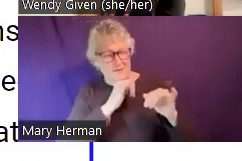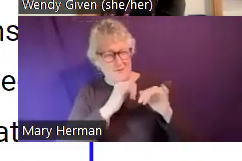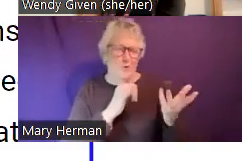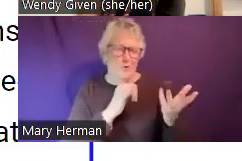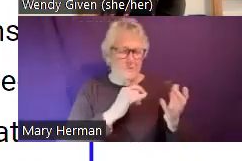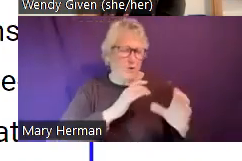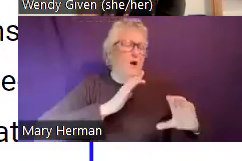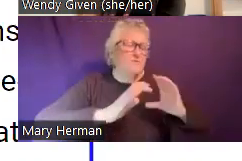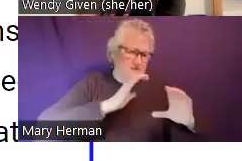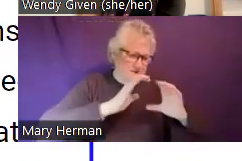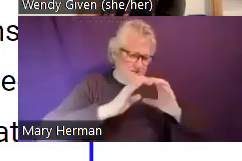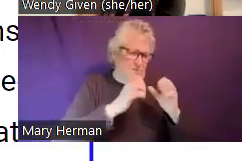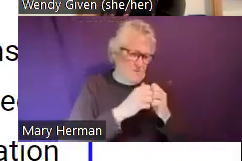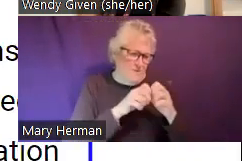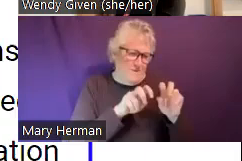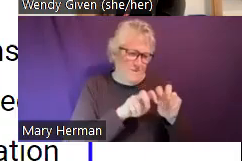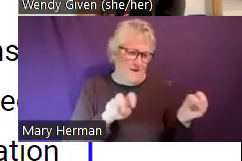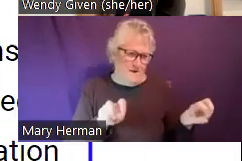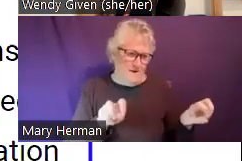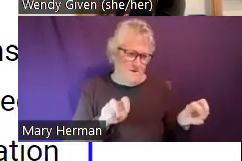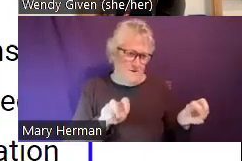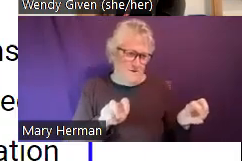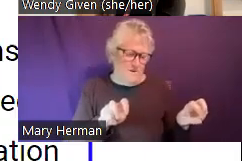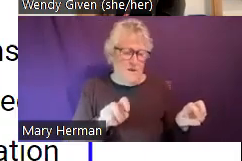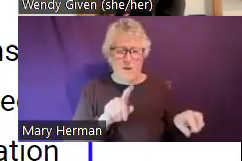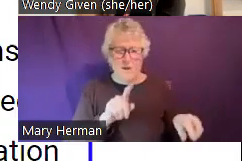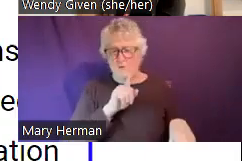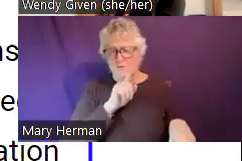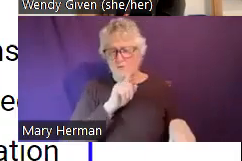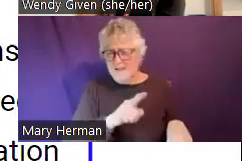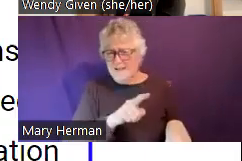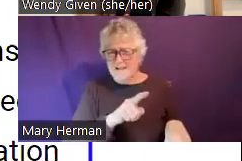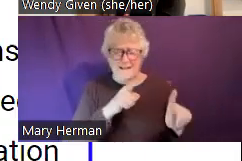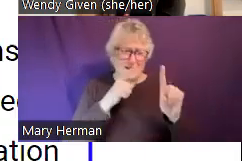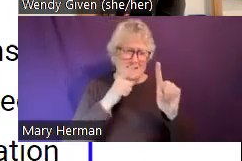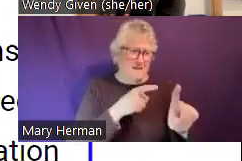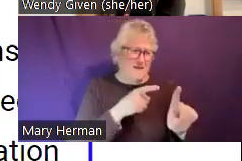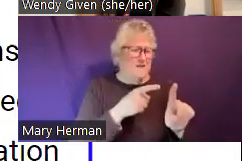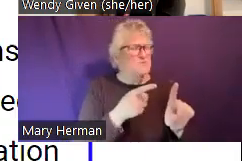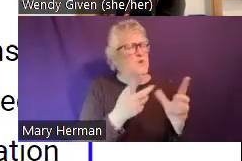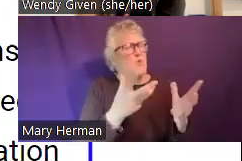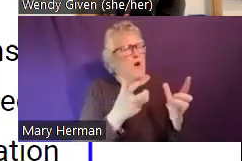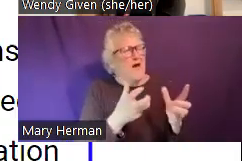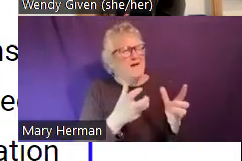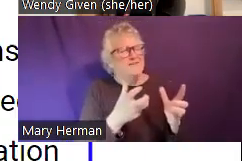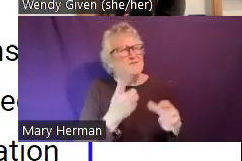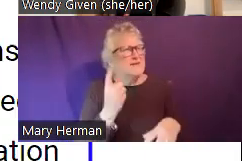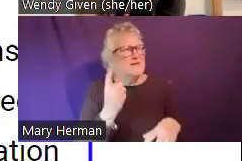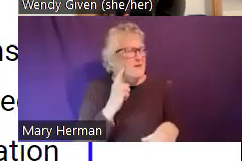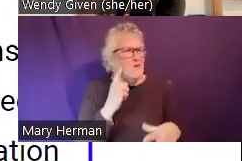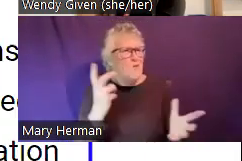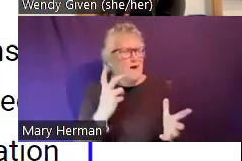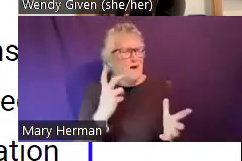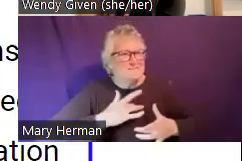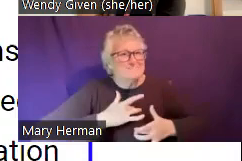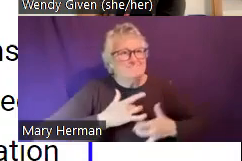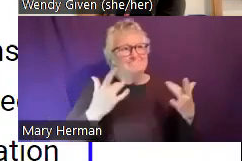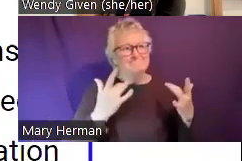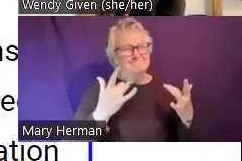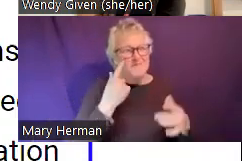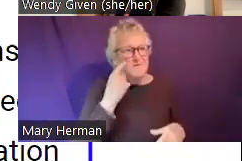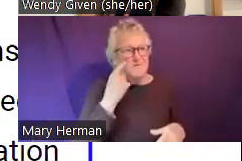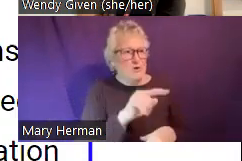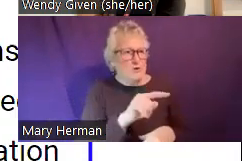the panel, yeah, we really want to hear what's popping for you. Why are you excited about